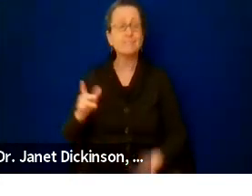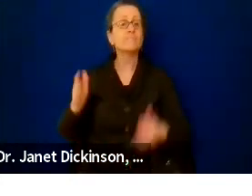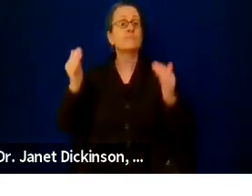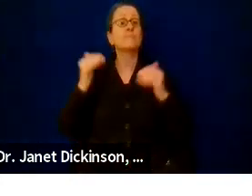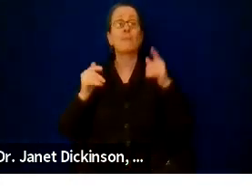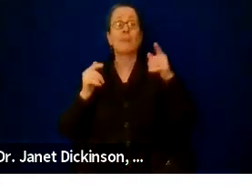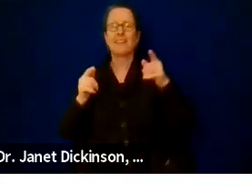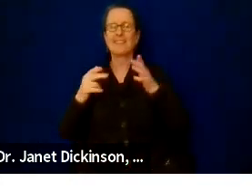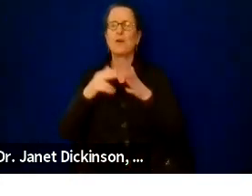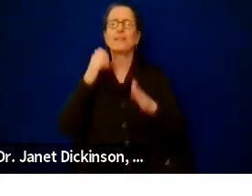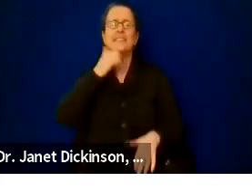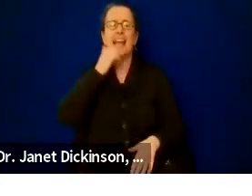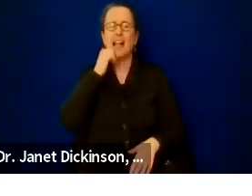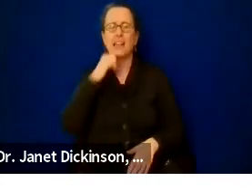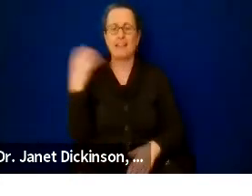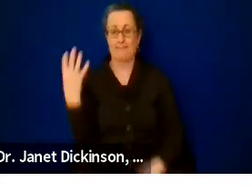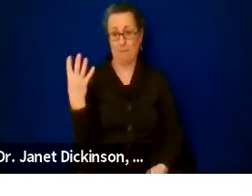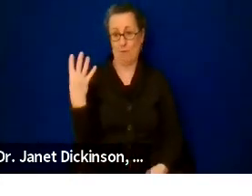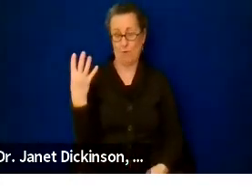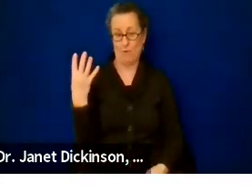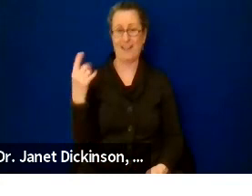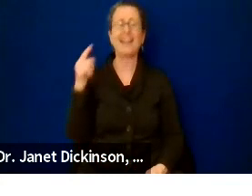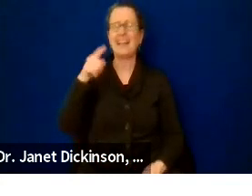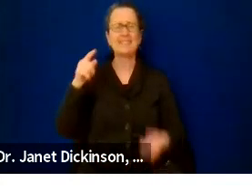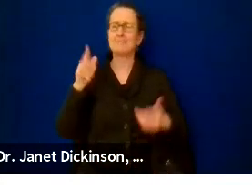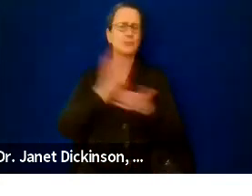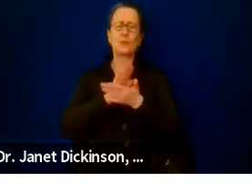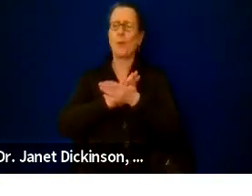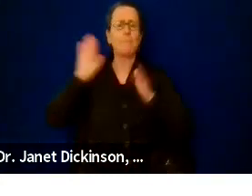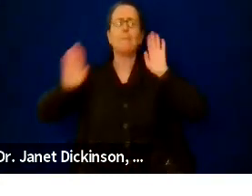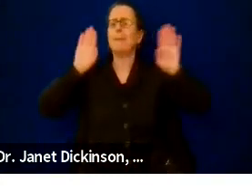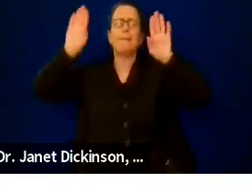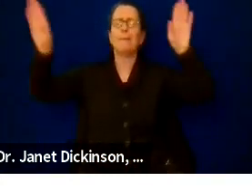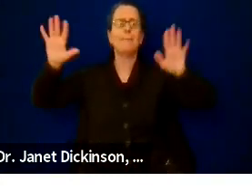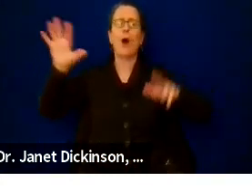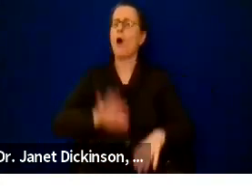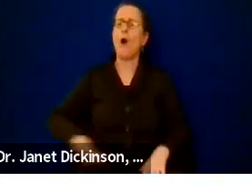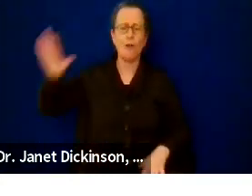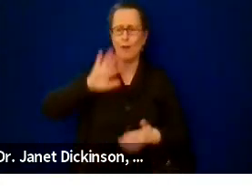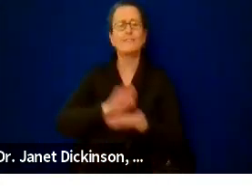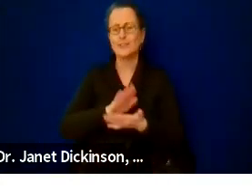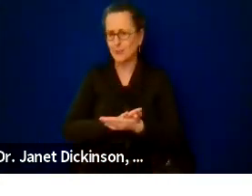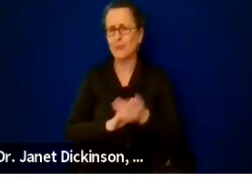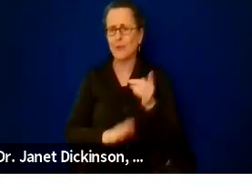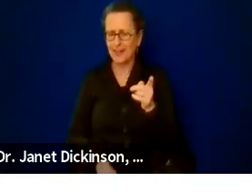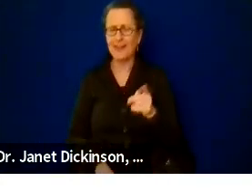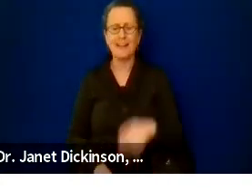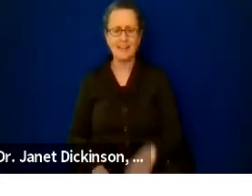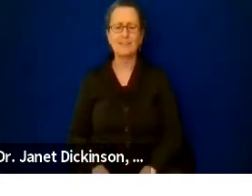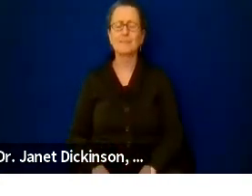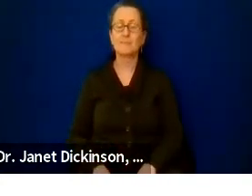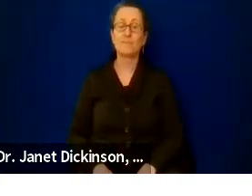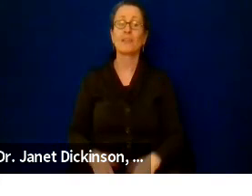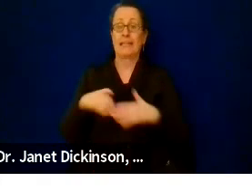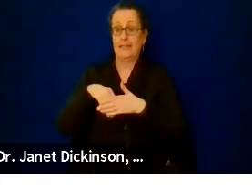earlier. If you're around our schools, you're going to see these signs up everywhere where we're trying to remind everyone who enters our school